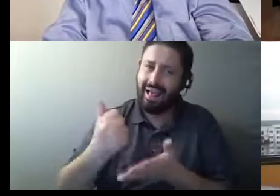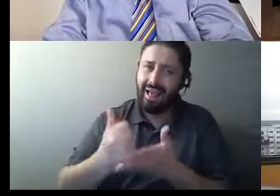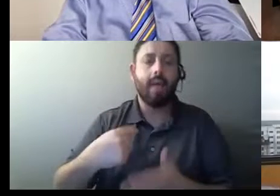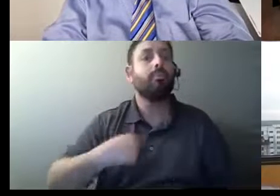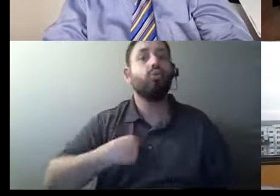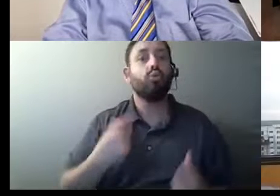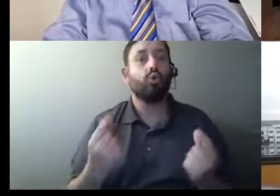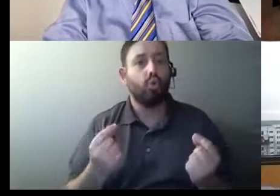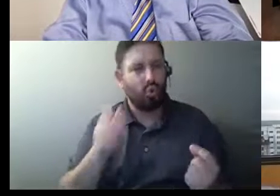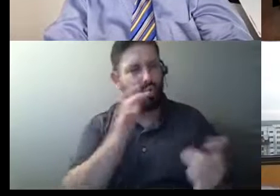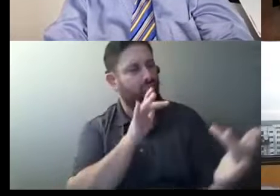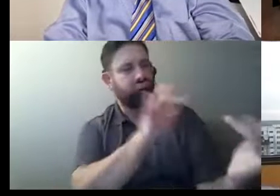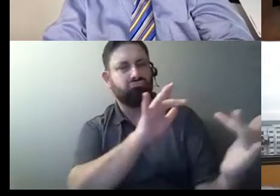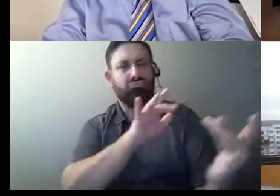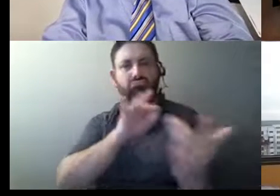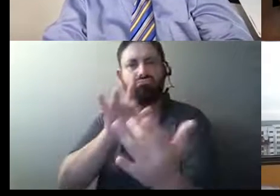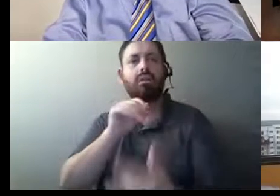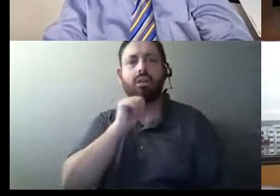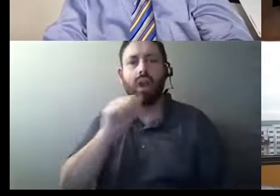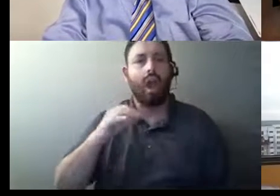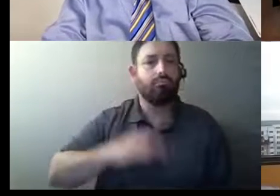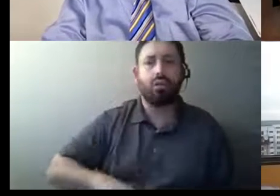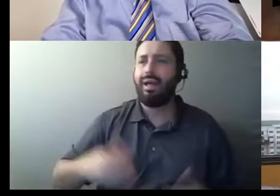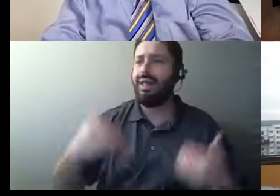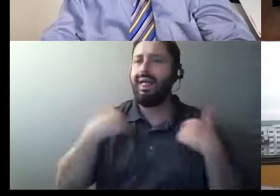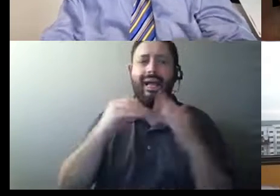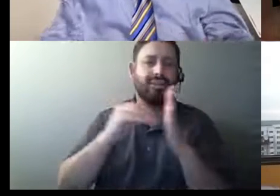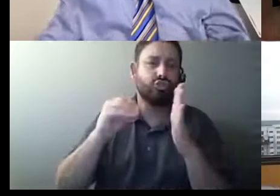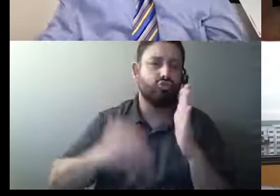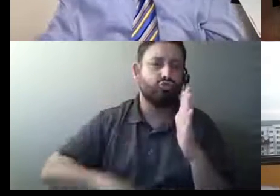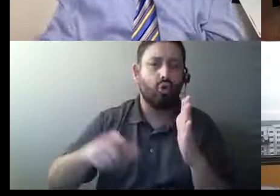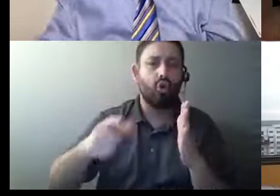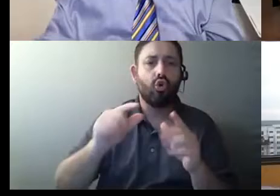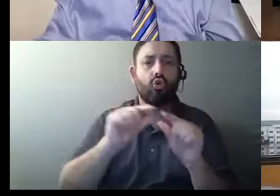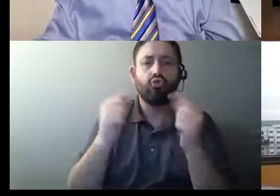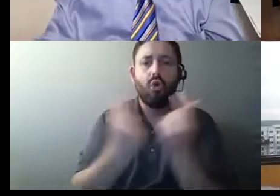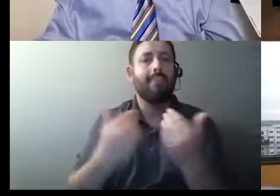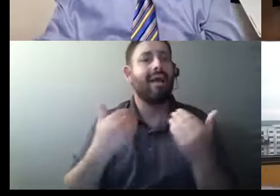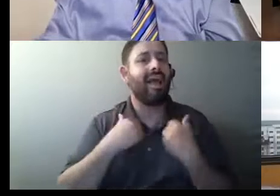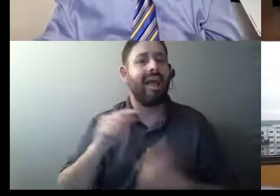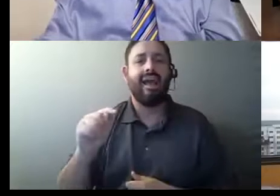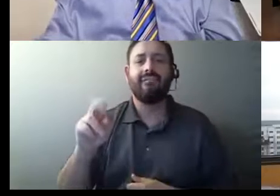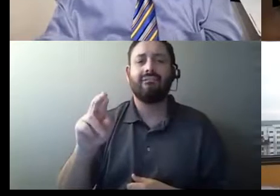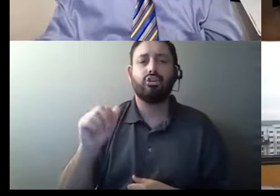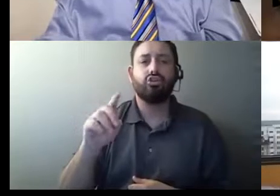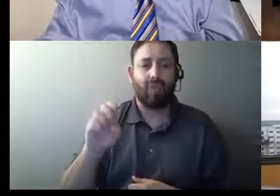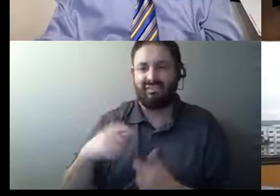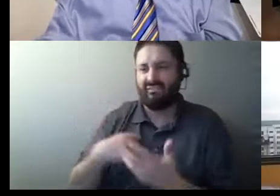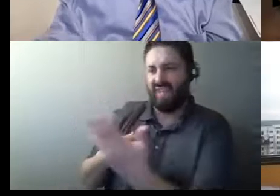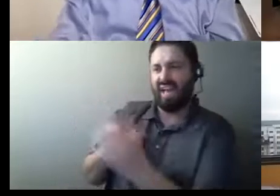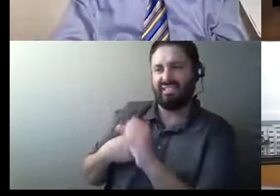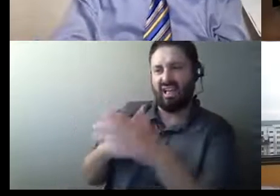nonprofits and student groups. I mean, we have trade groups at St. Philip's that have 5 seconds, sorry. associations that are willing to